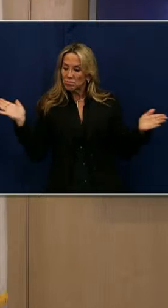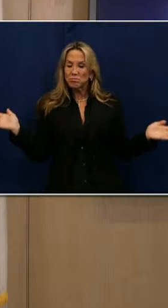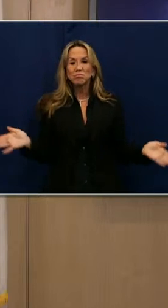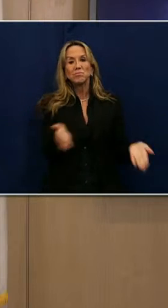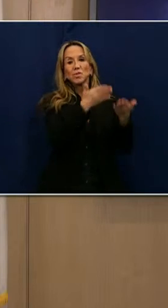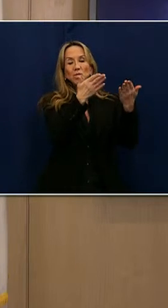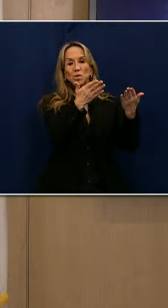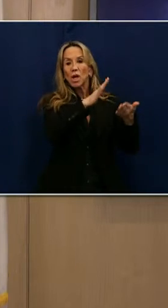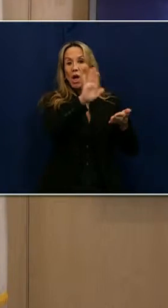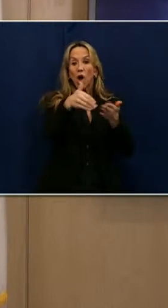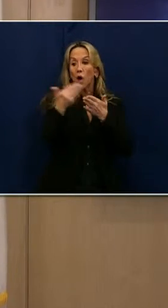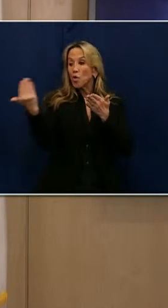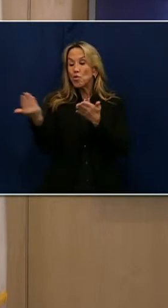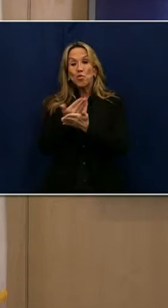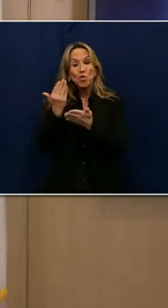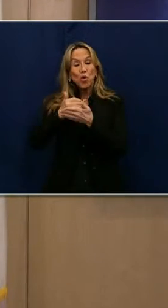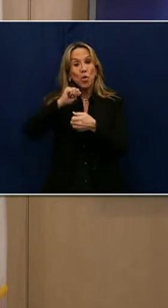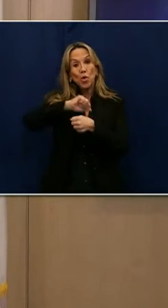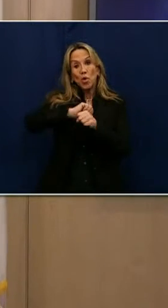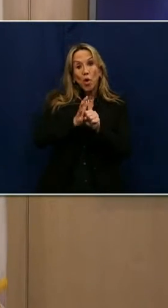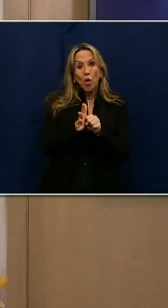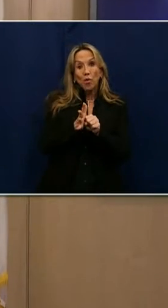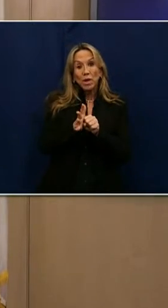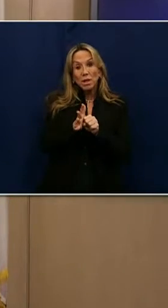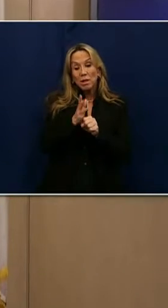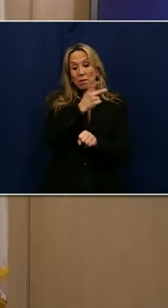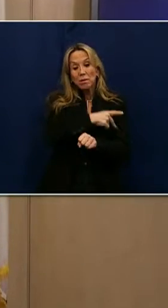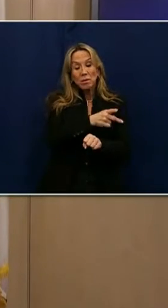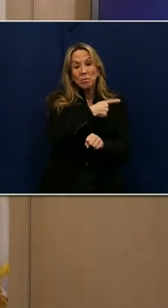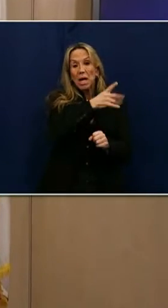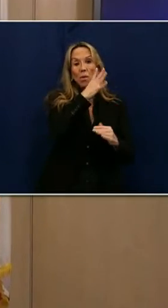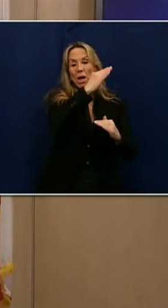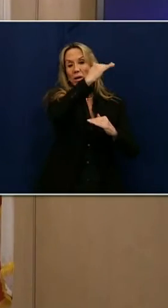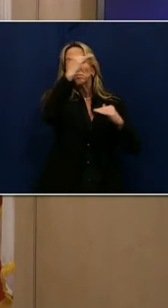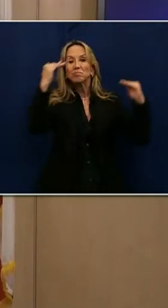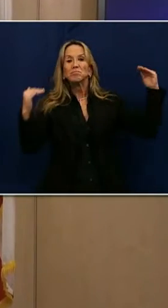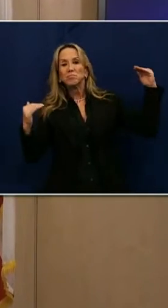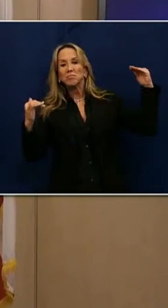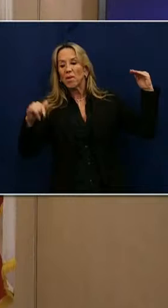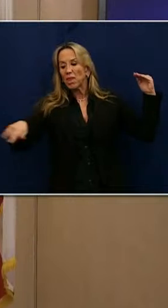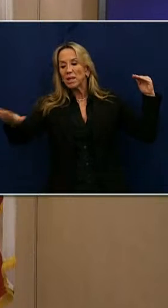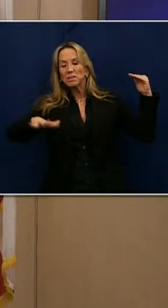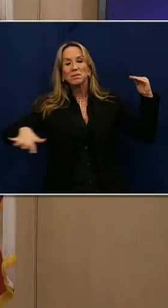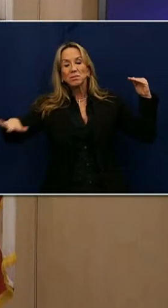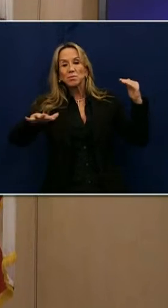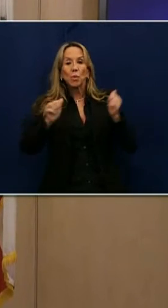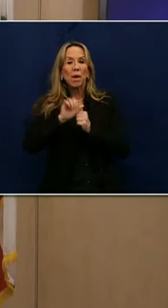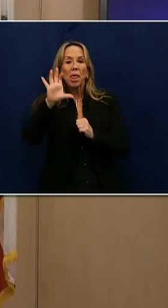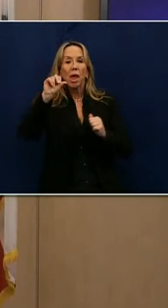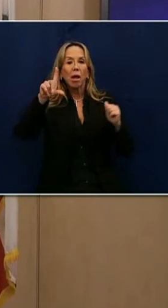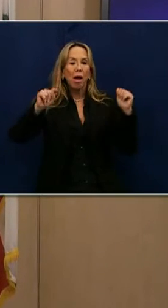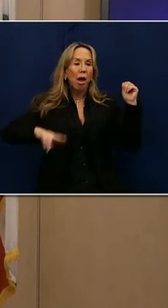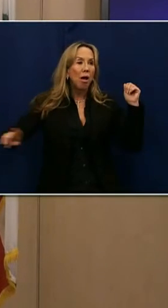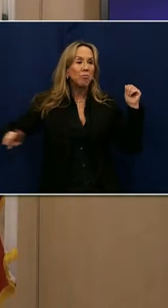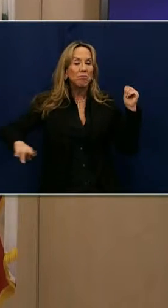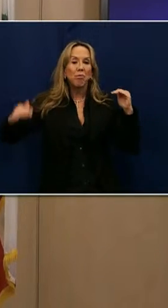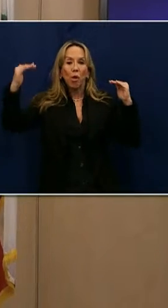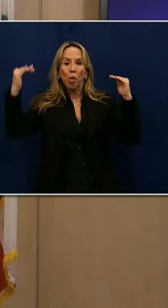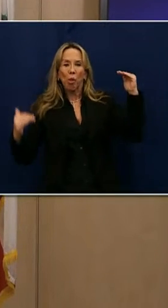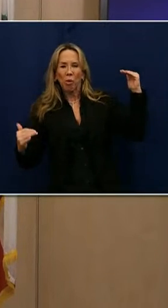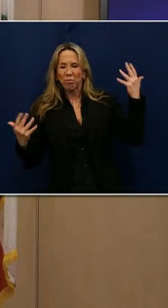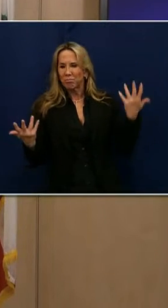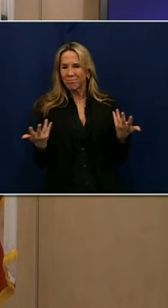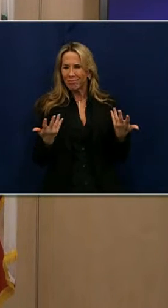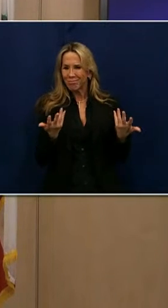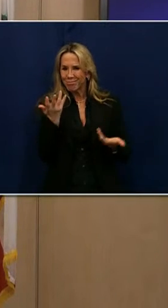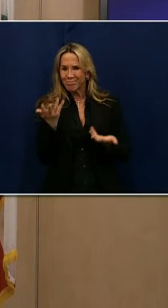all of the new COVID patients to a lower standard of care area with cots or what have you. At what point, do